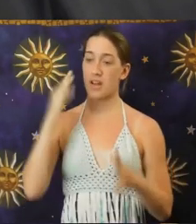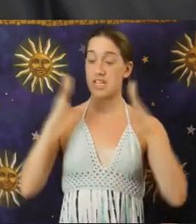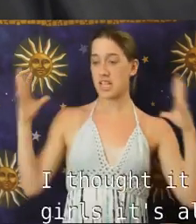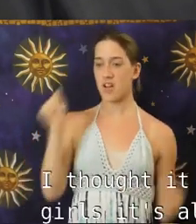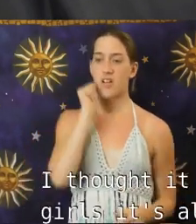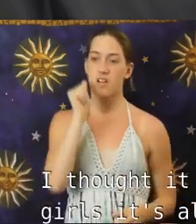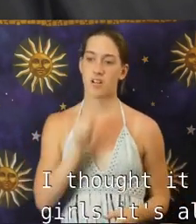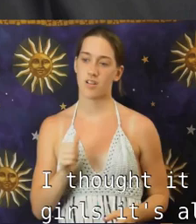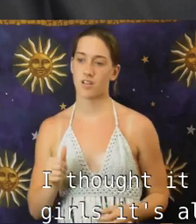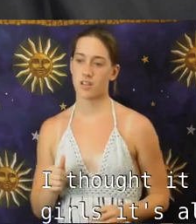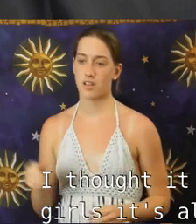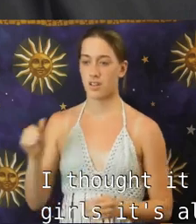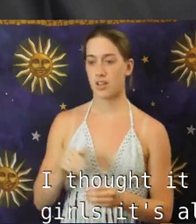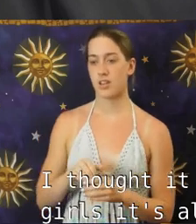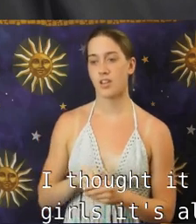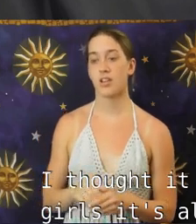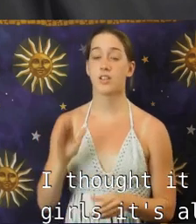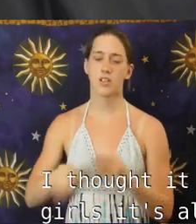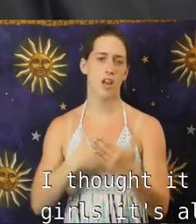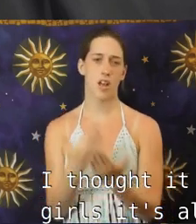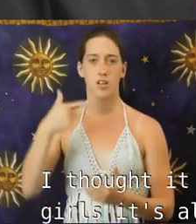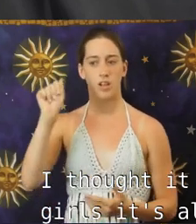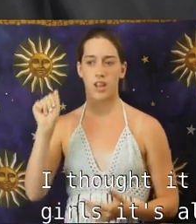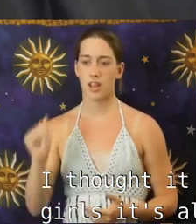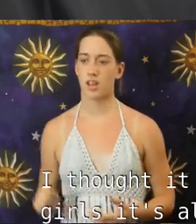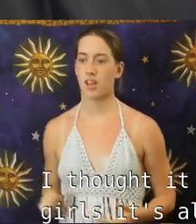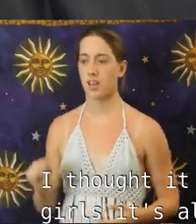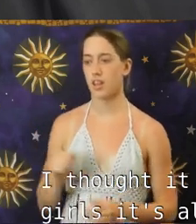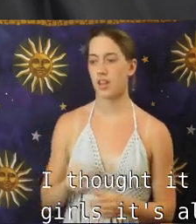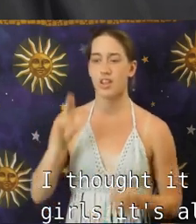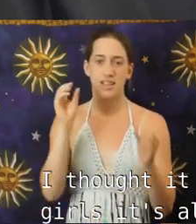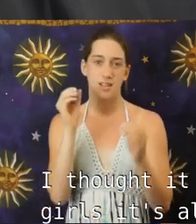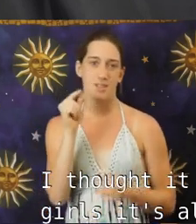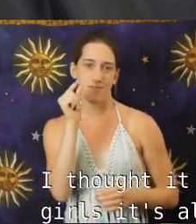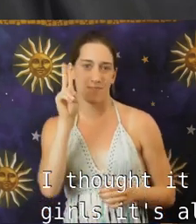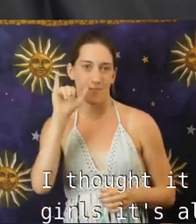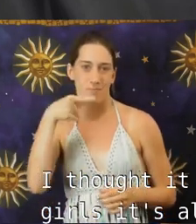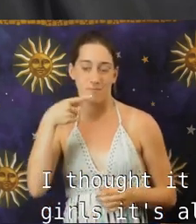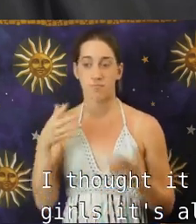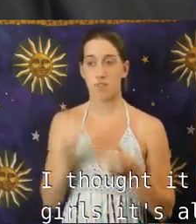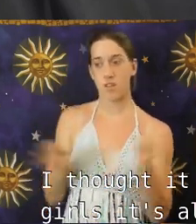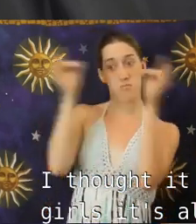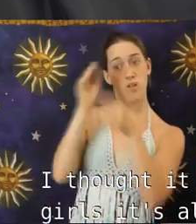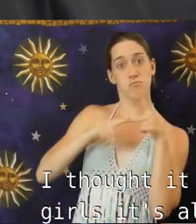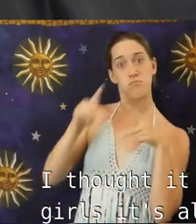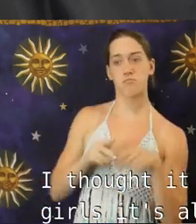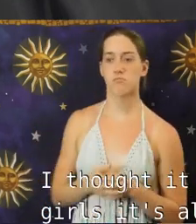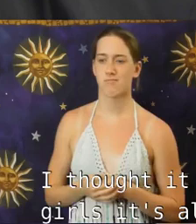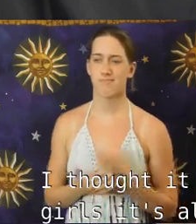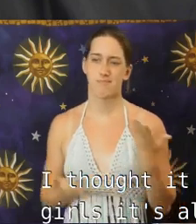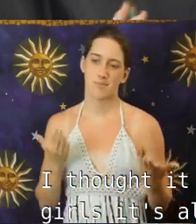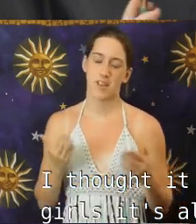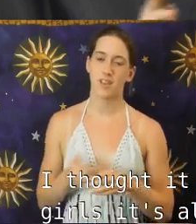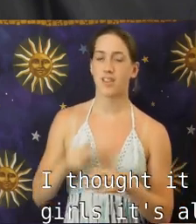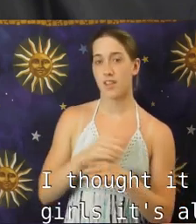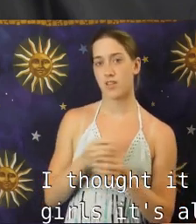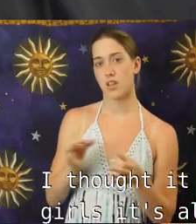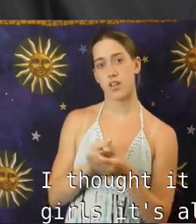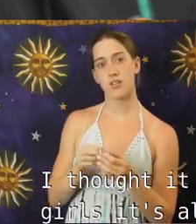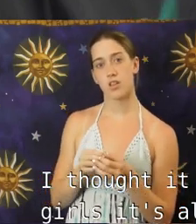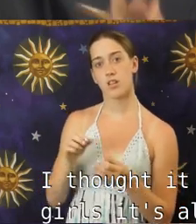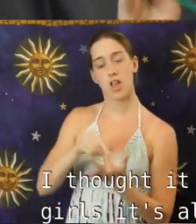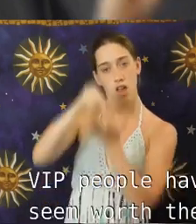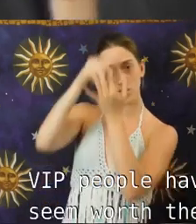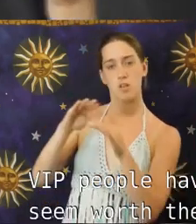it, and I thought that was really cool. But there are also a lot of girls like in the general, like it's all general admission with